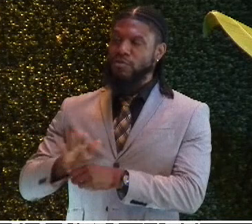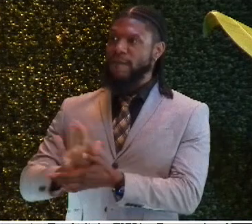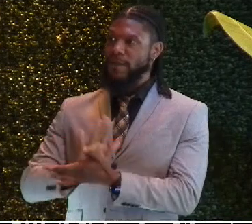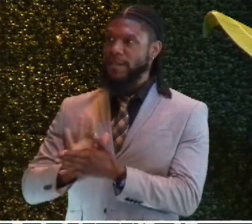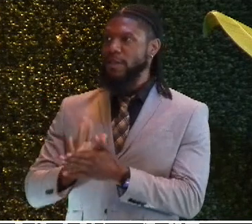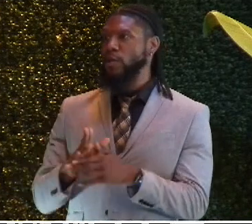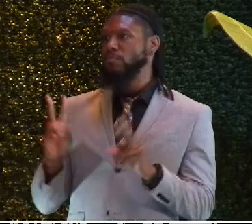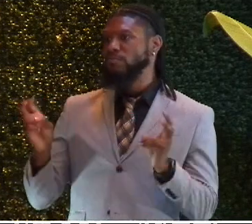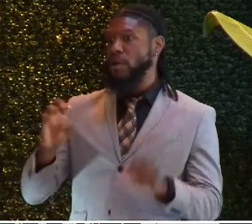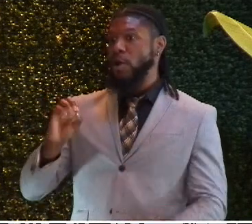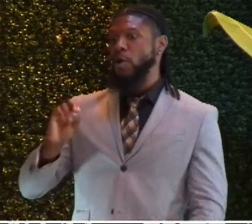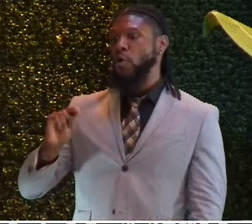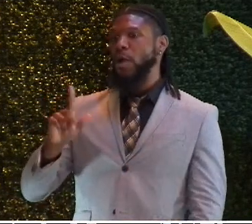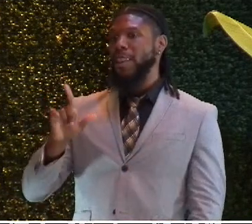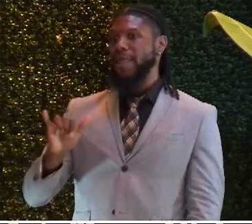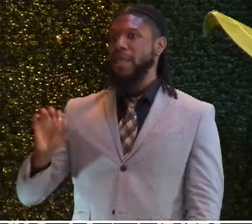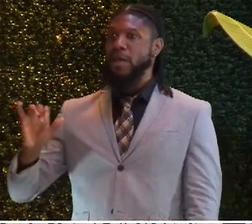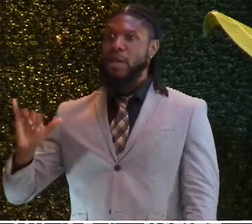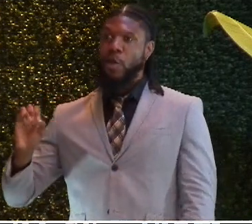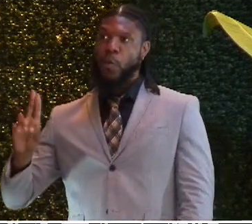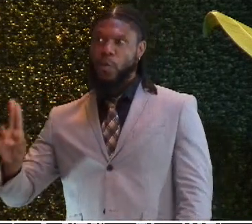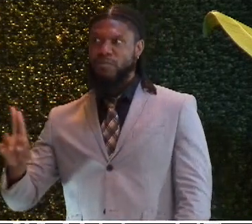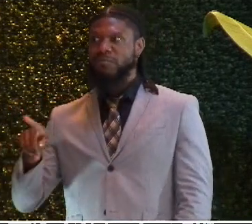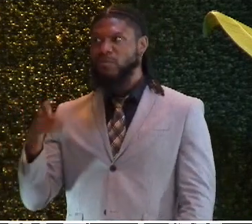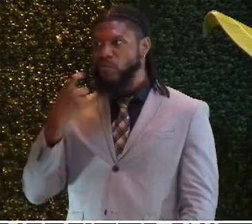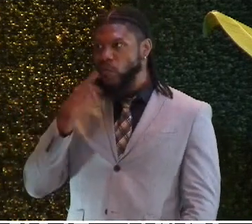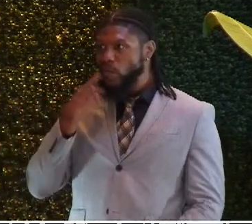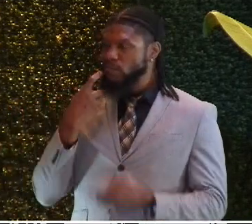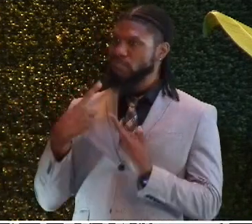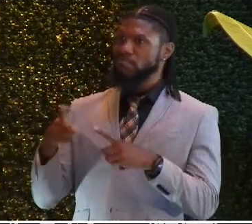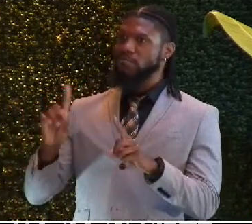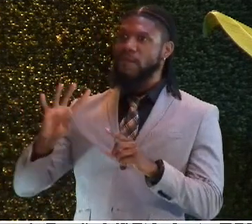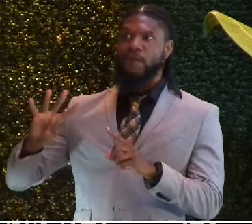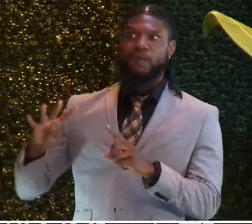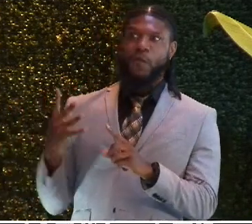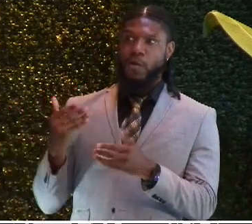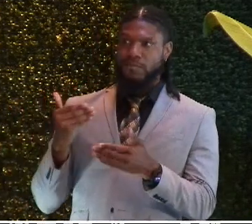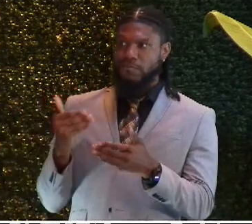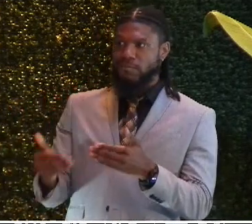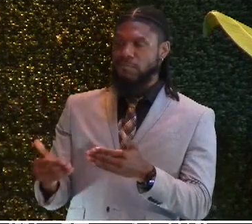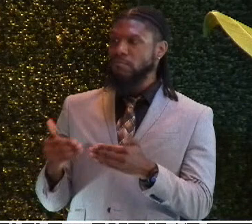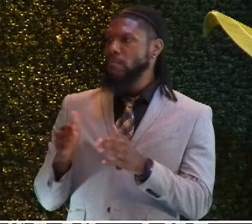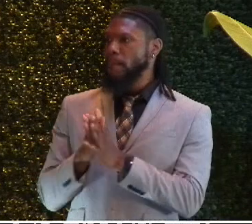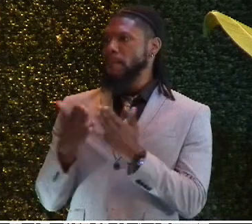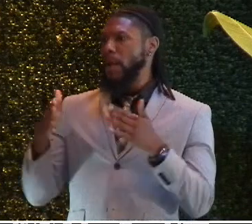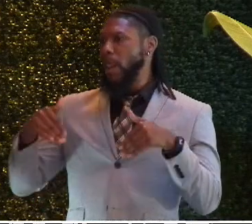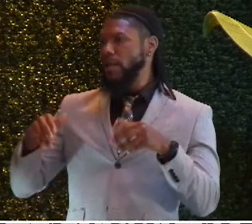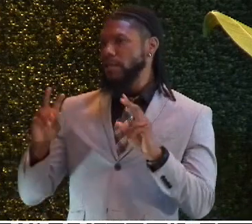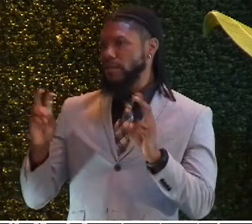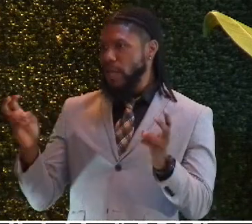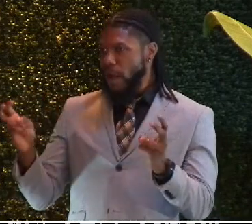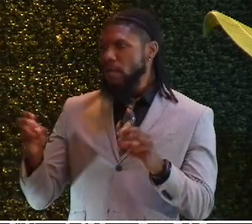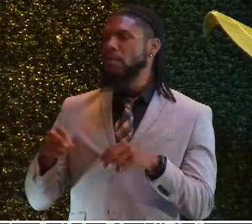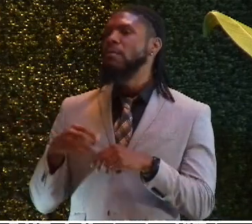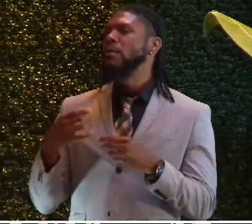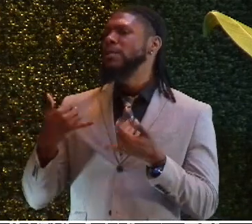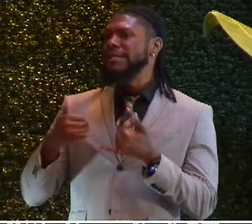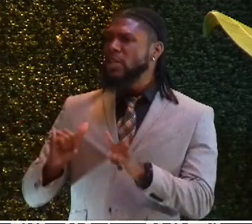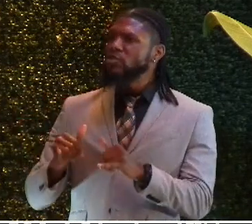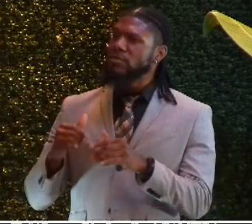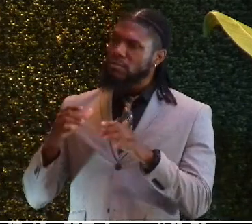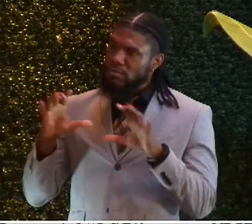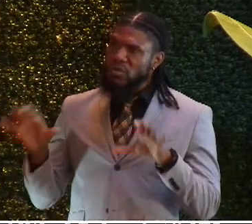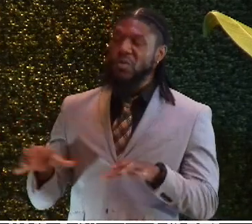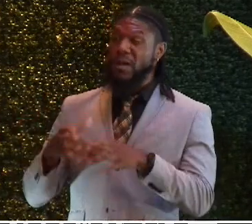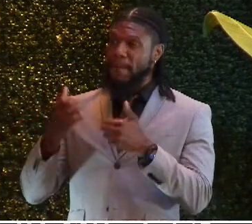You. Ms. Ross recently announced her forthcoming untitled book, and she continues to blaze new trails, kick open